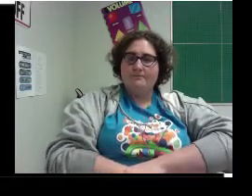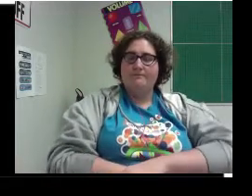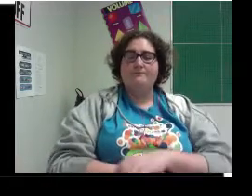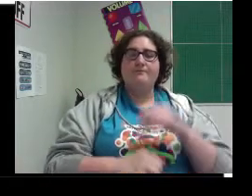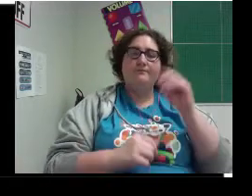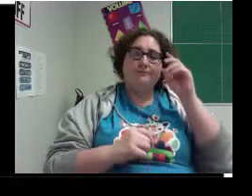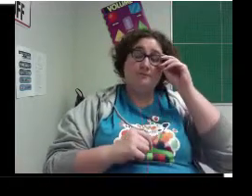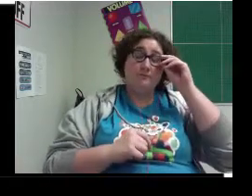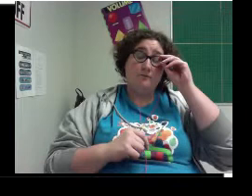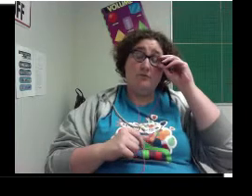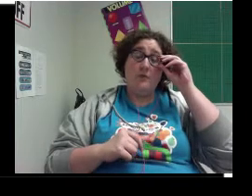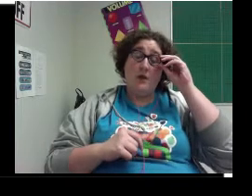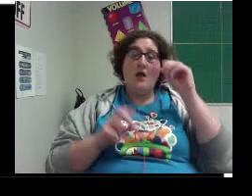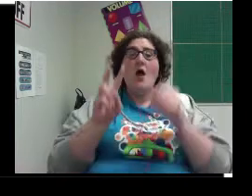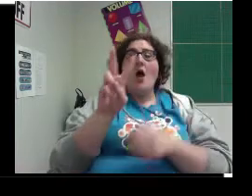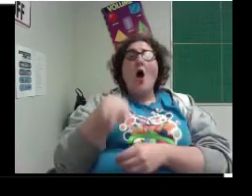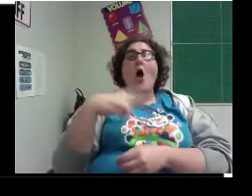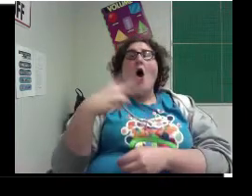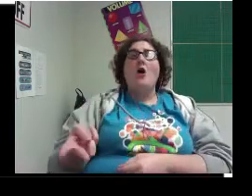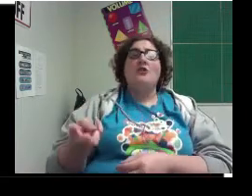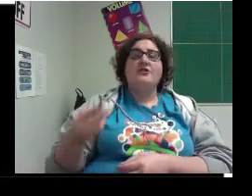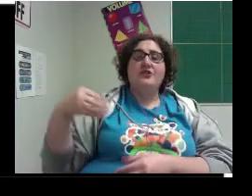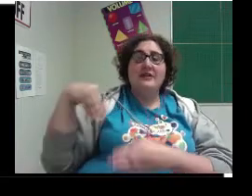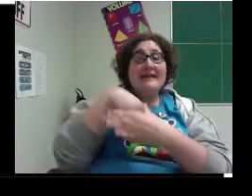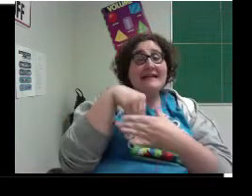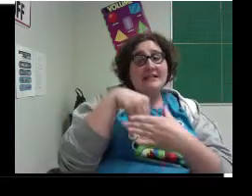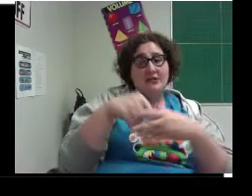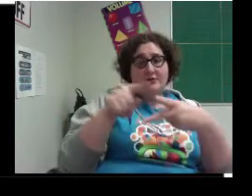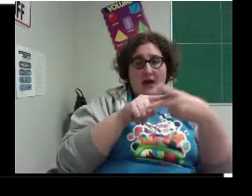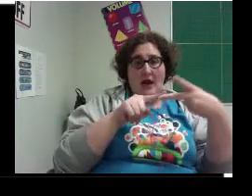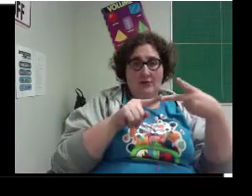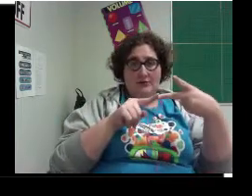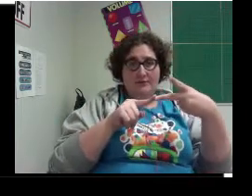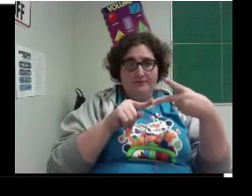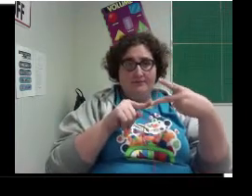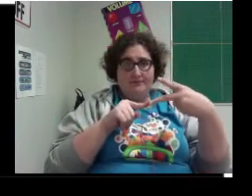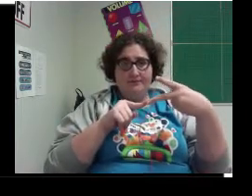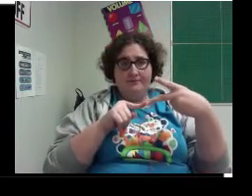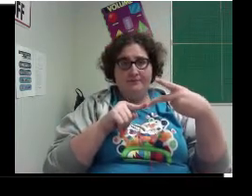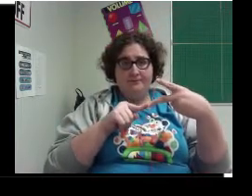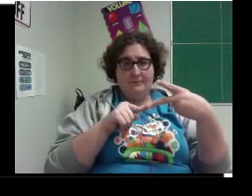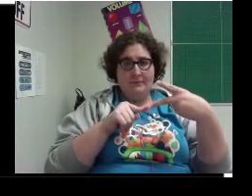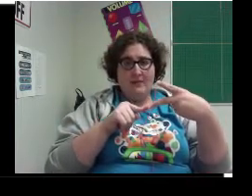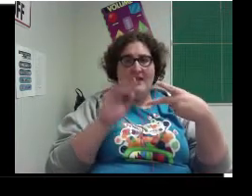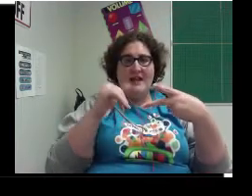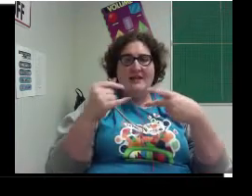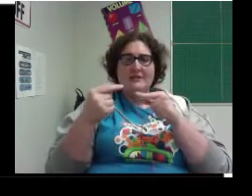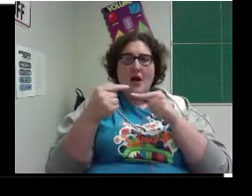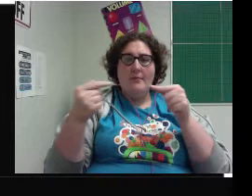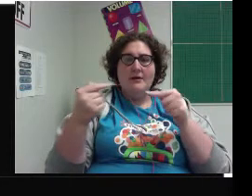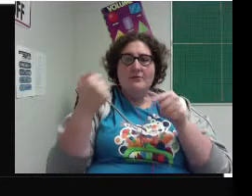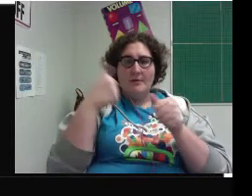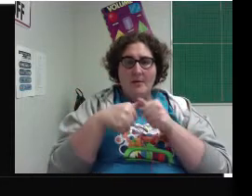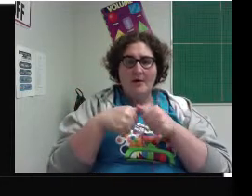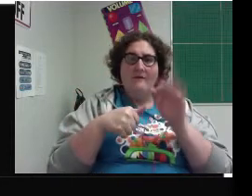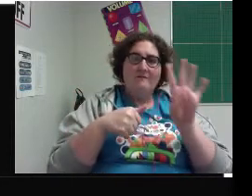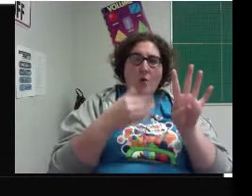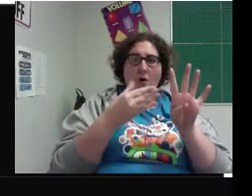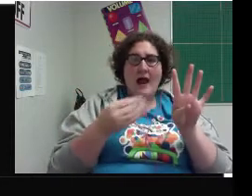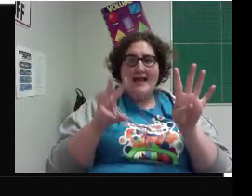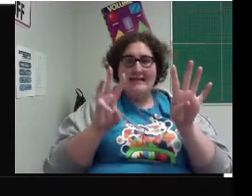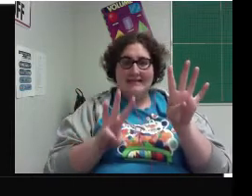Alternate interior angles. Alternate interior angles would be our 4